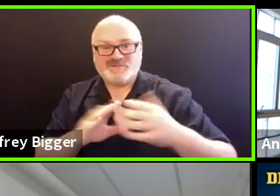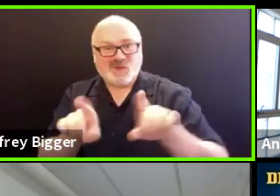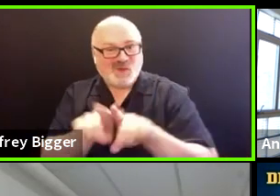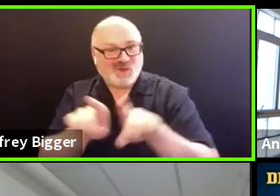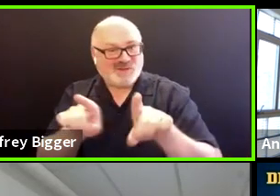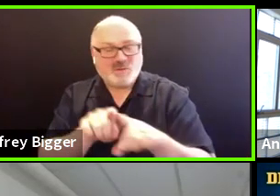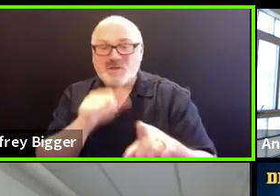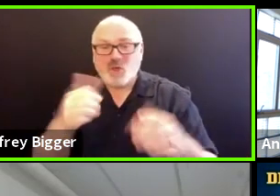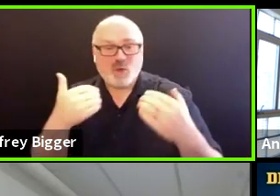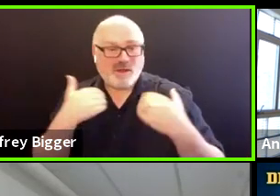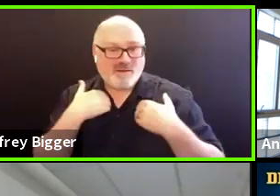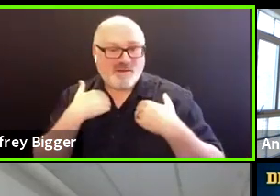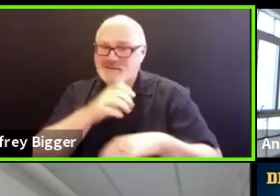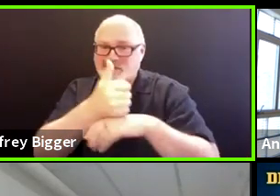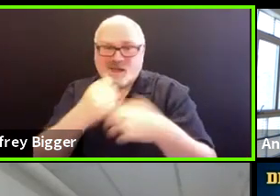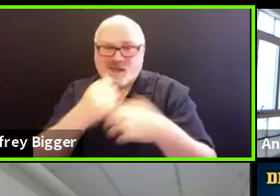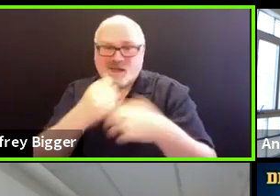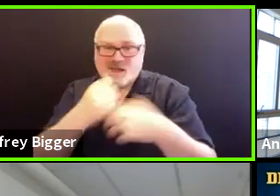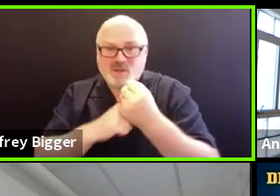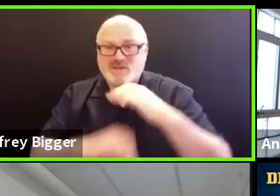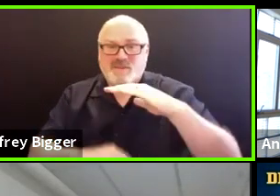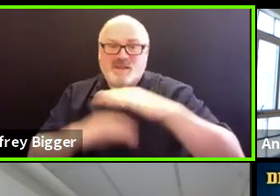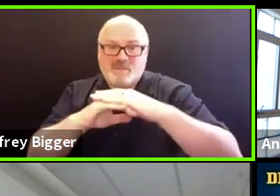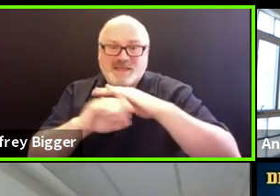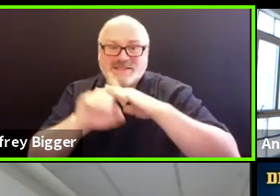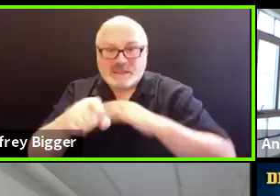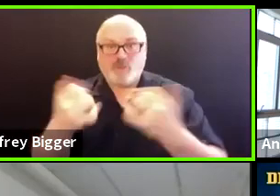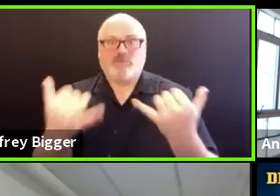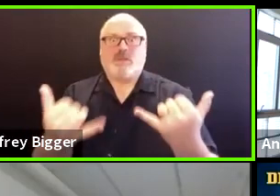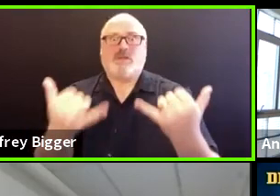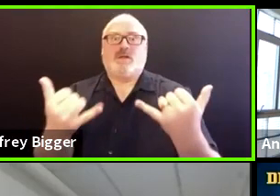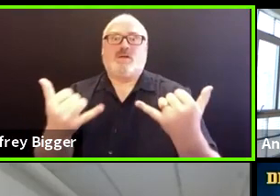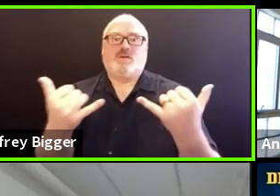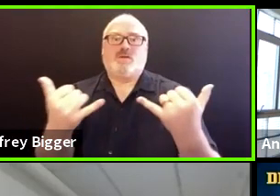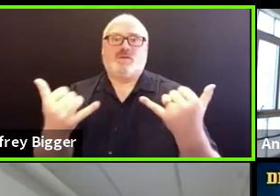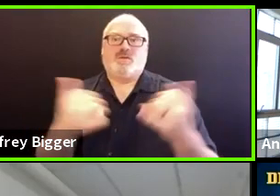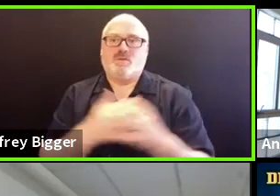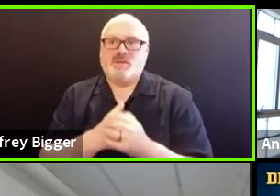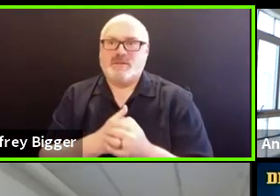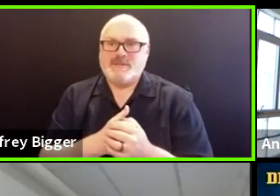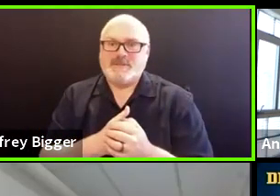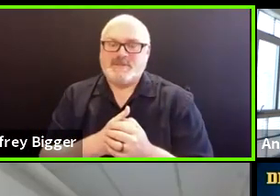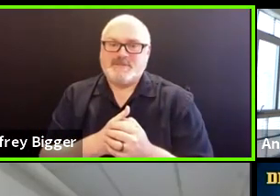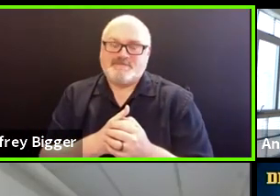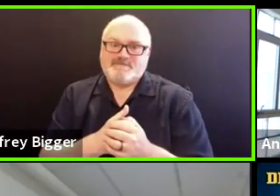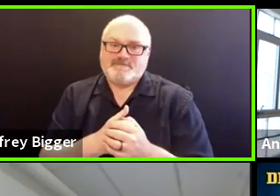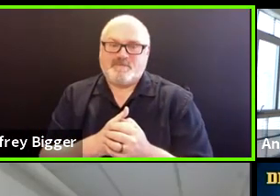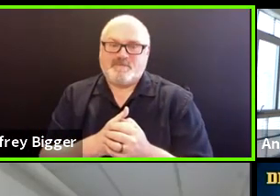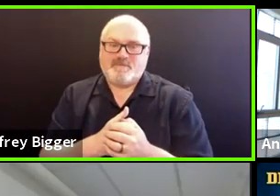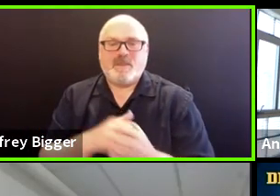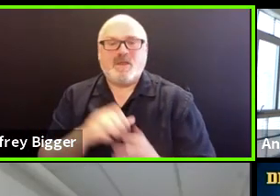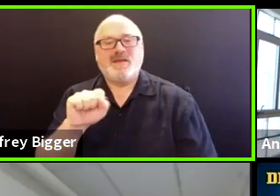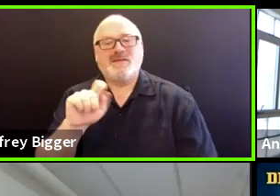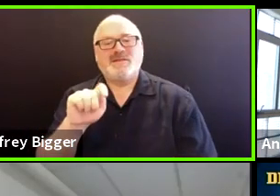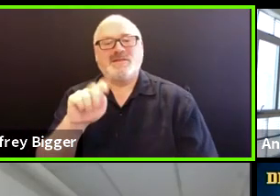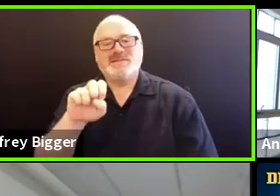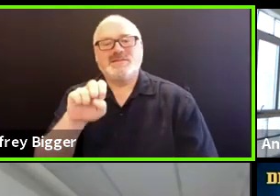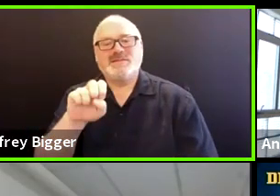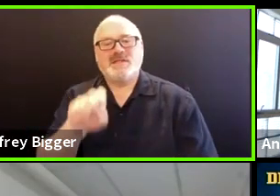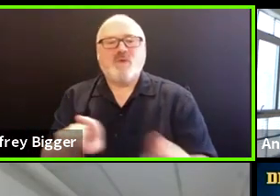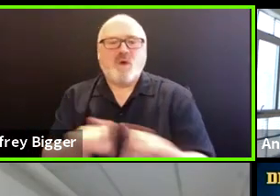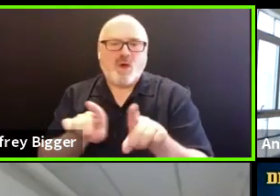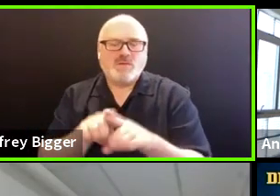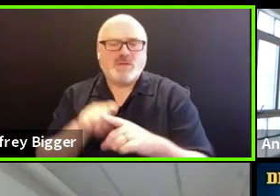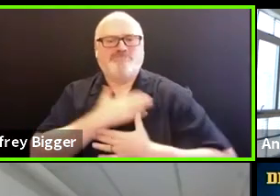built-in supports at the capacity needed right at this moment in time. So Steve, also, and I really appreciate